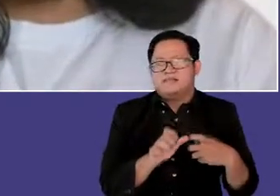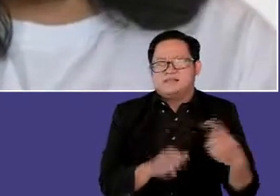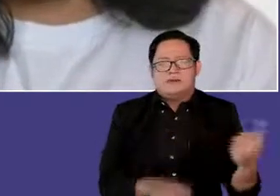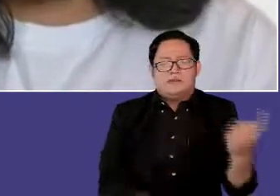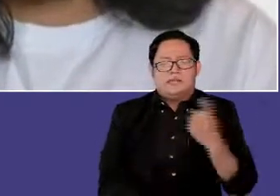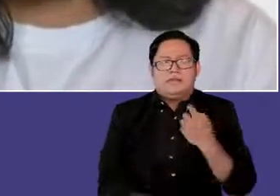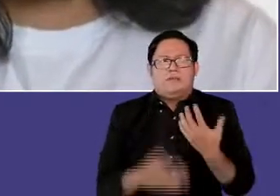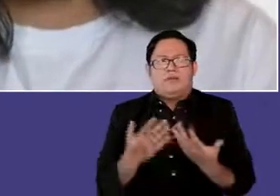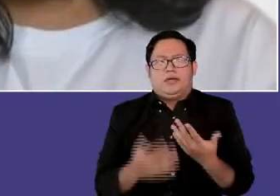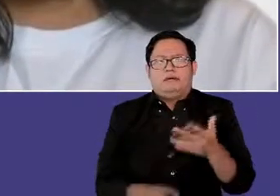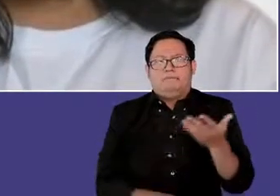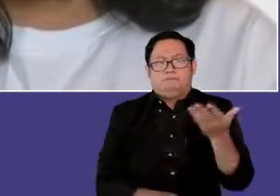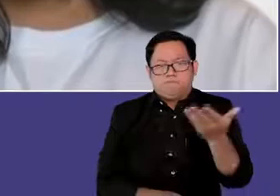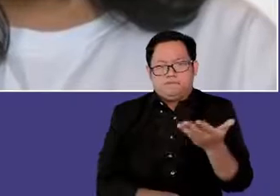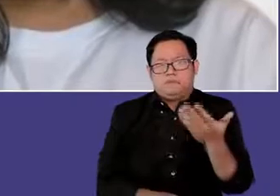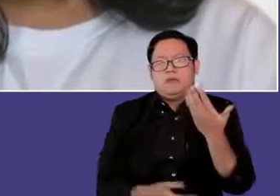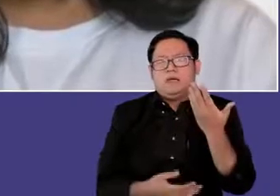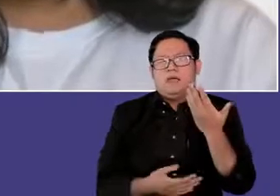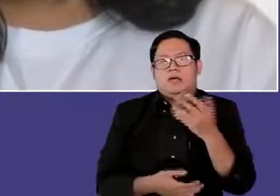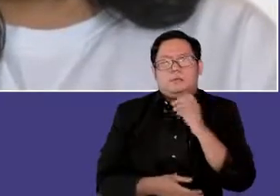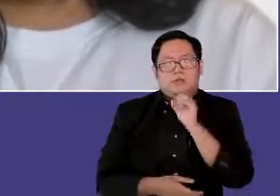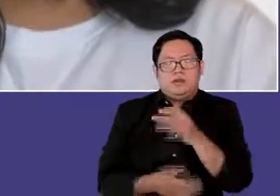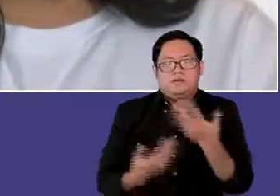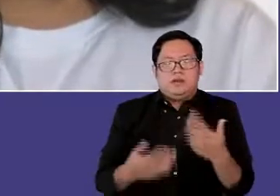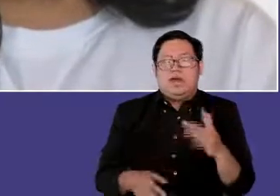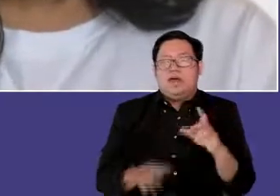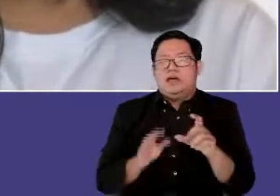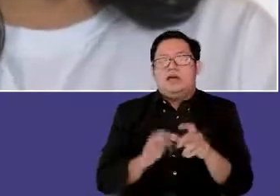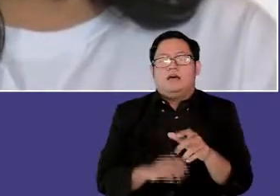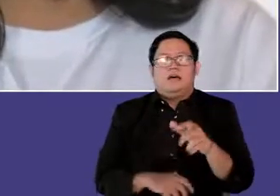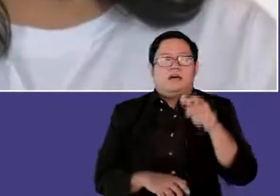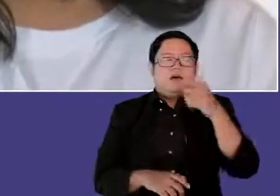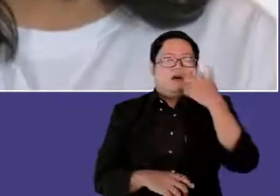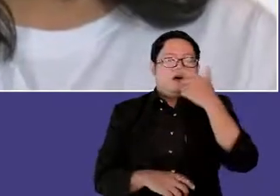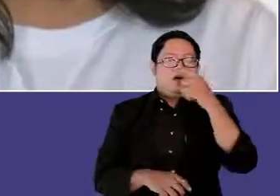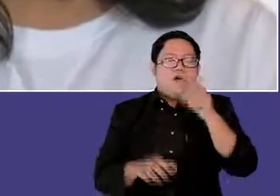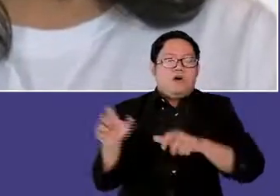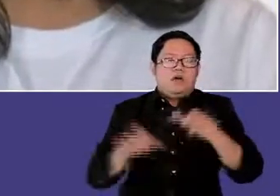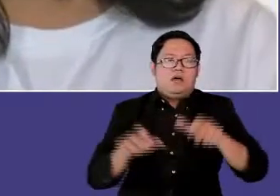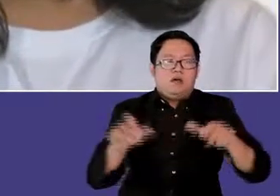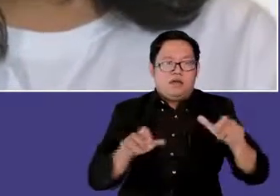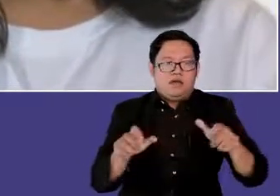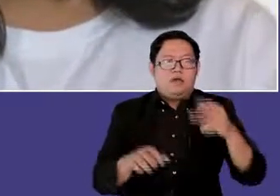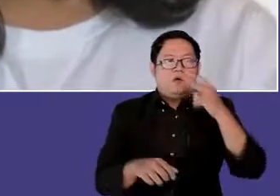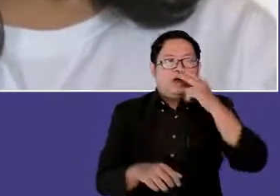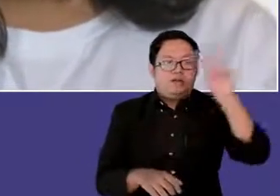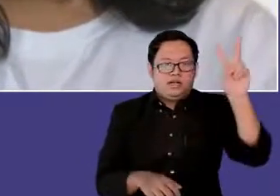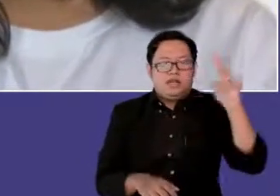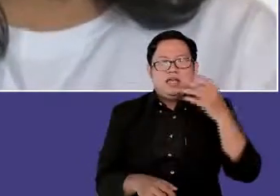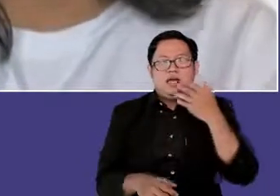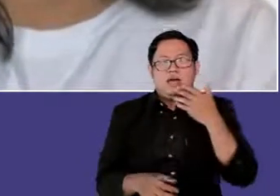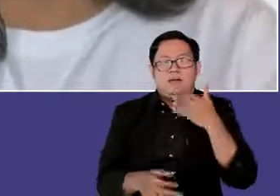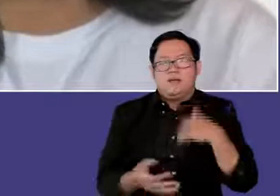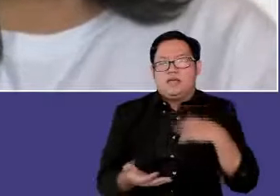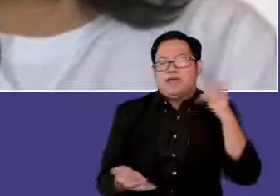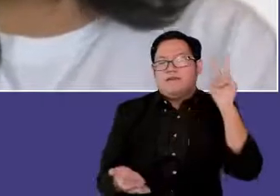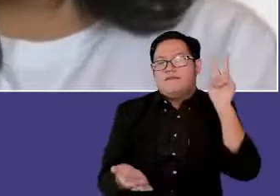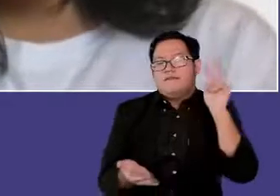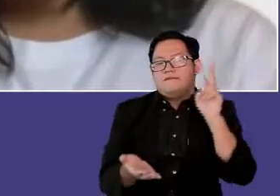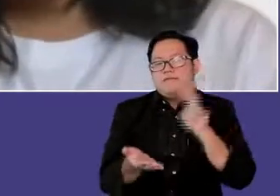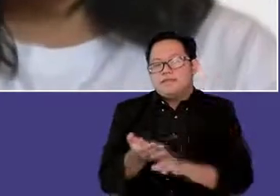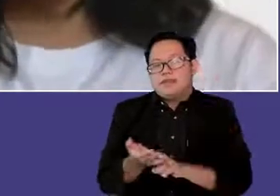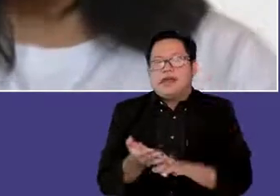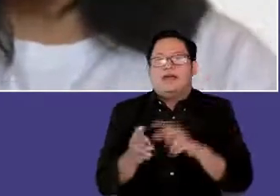you already mentioned the only foreigners who have diplomatic or working visas are allowed to enter